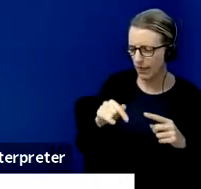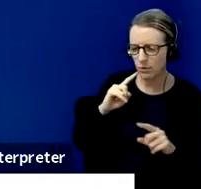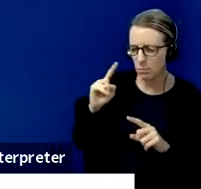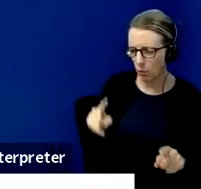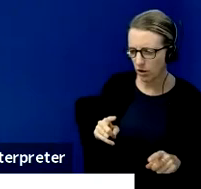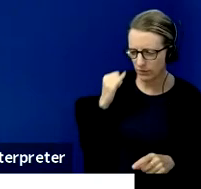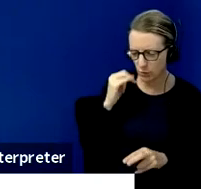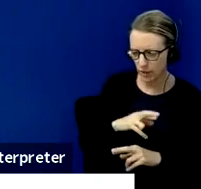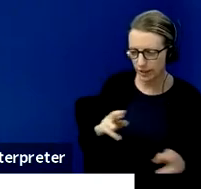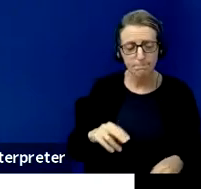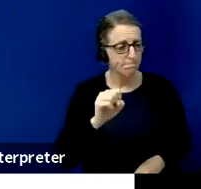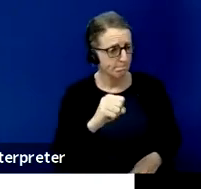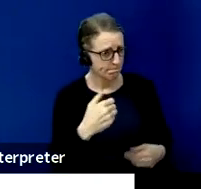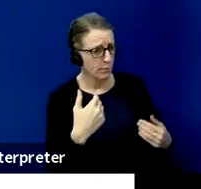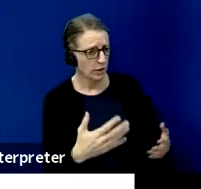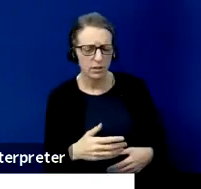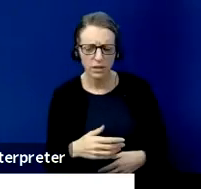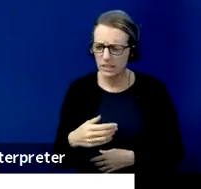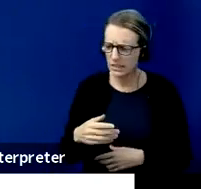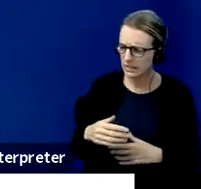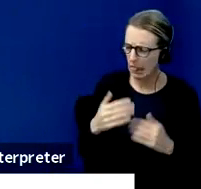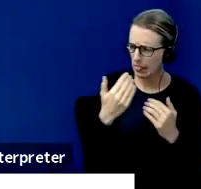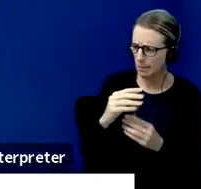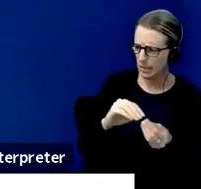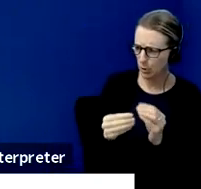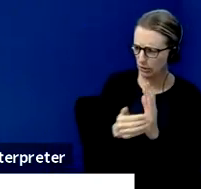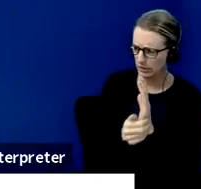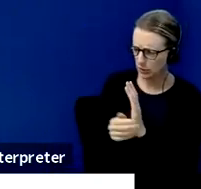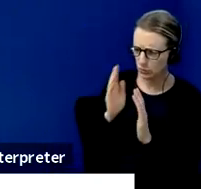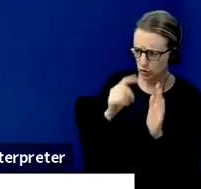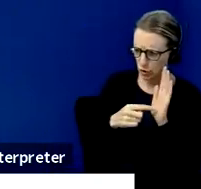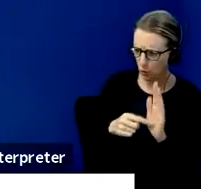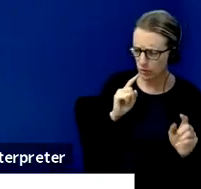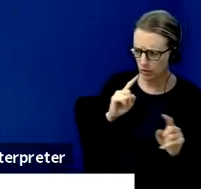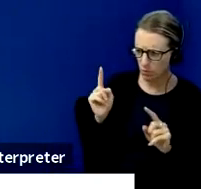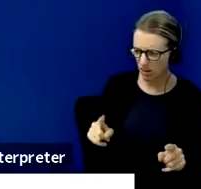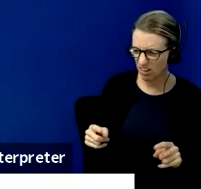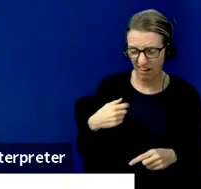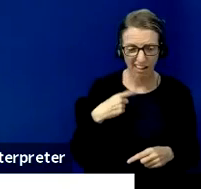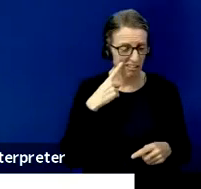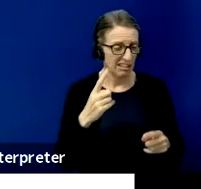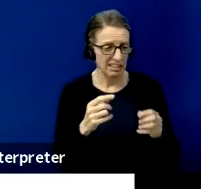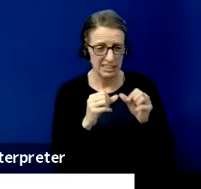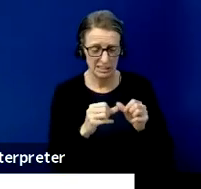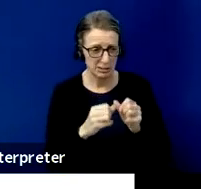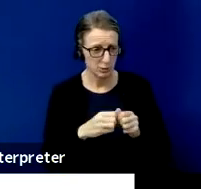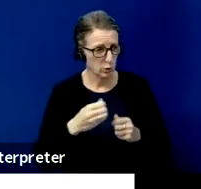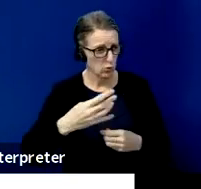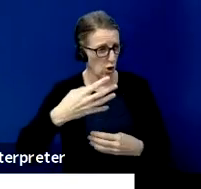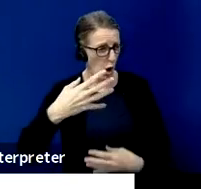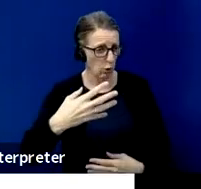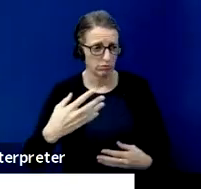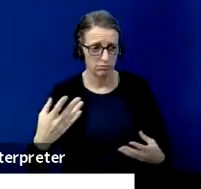Is there a limited number of skills that will show on a report? I think it just keeps growing because it does